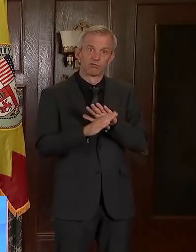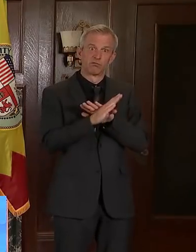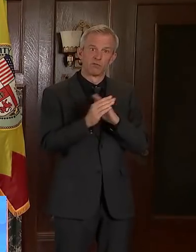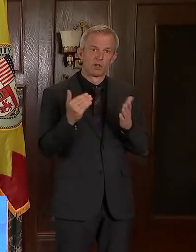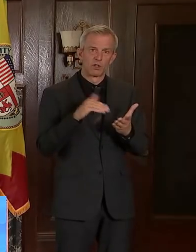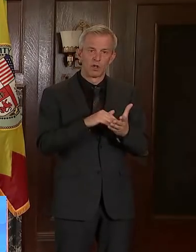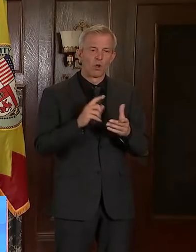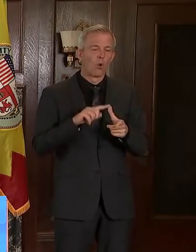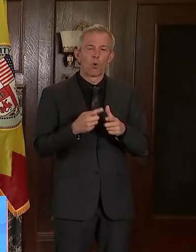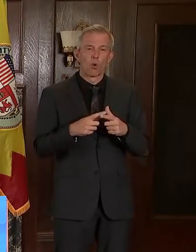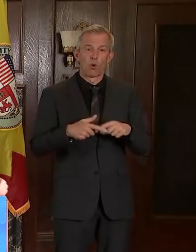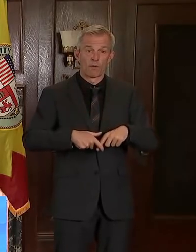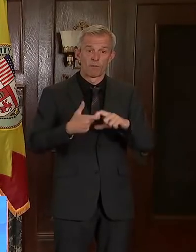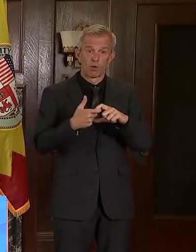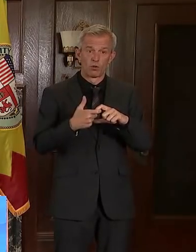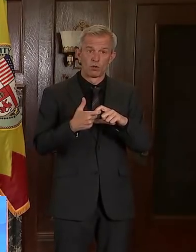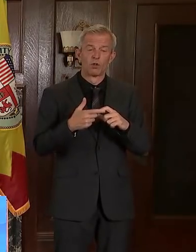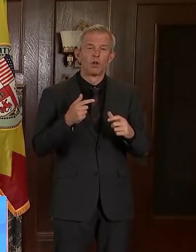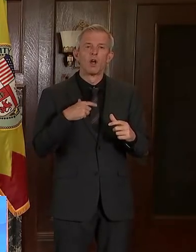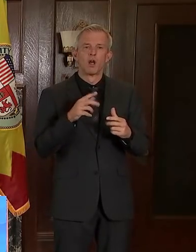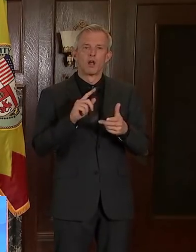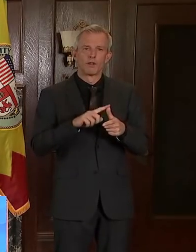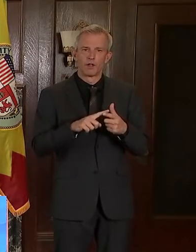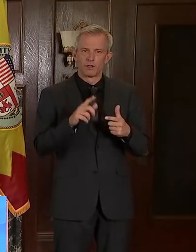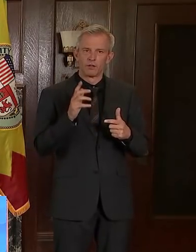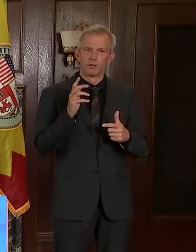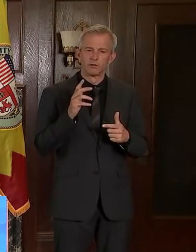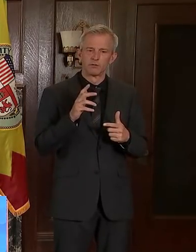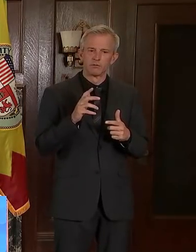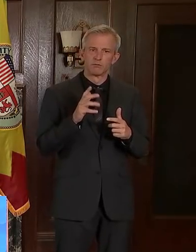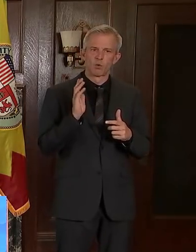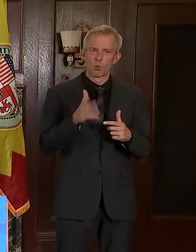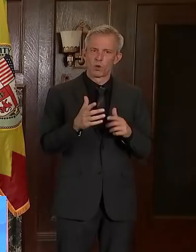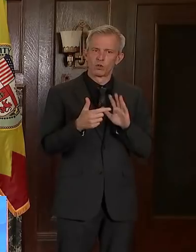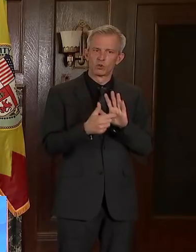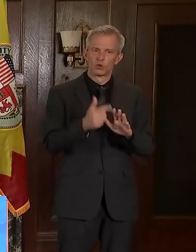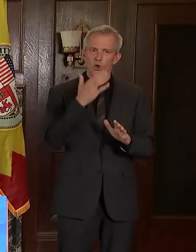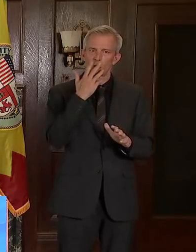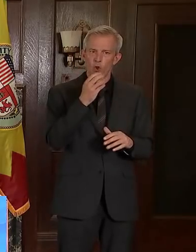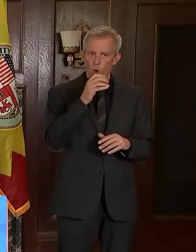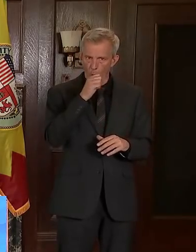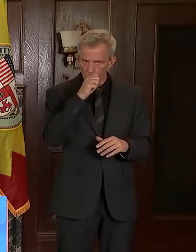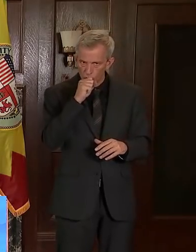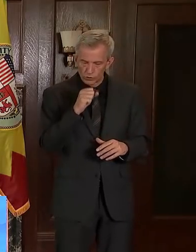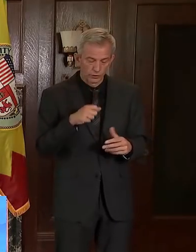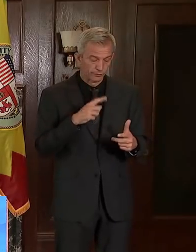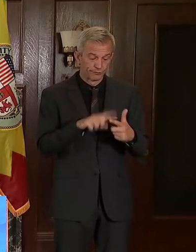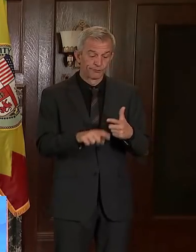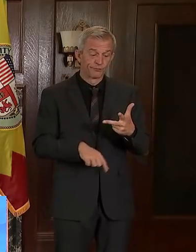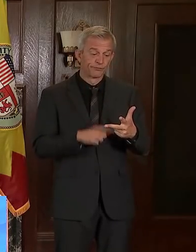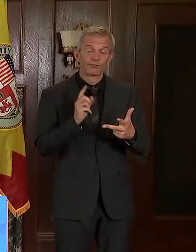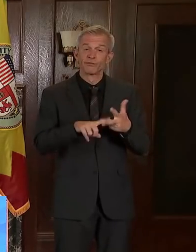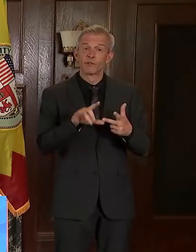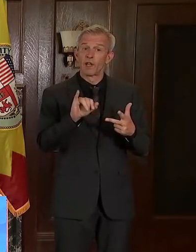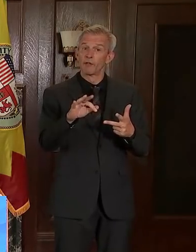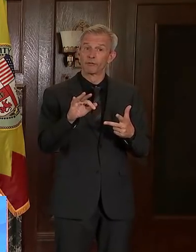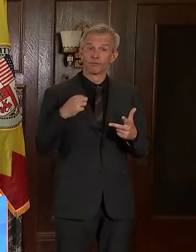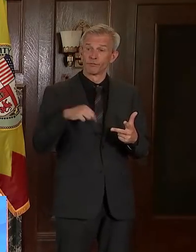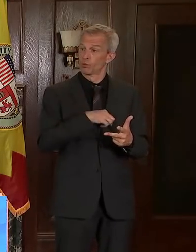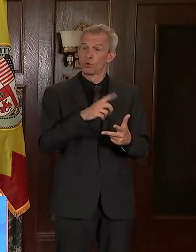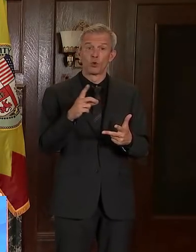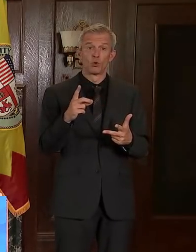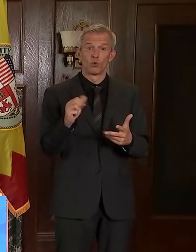we are, these indicators will be orange. And if we're doing things right and the numbers show steady progress, then the indicators will show